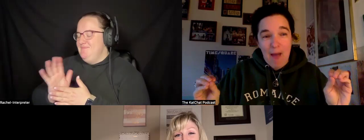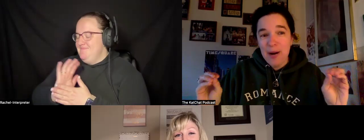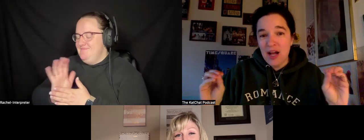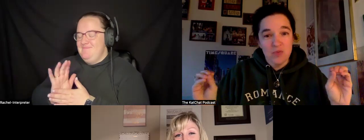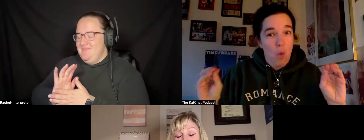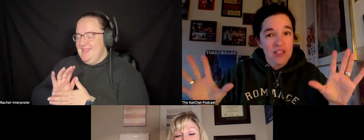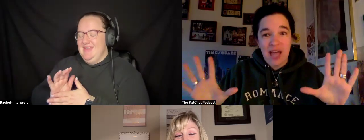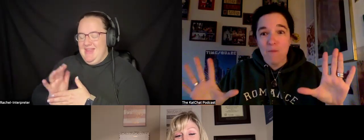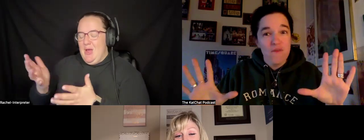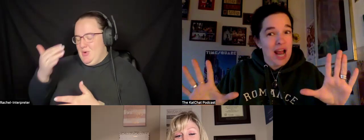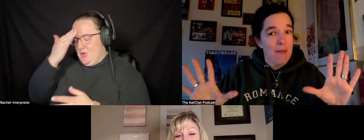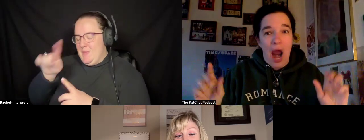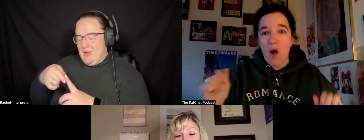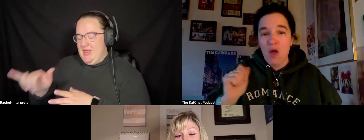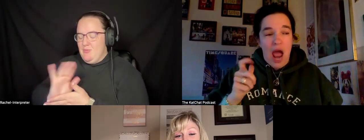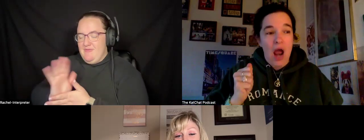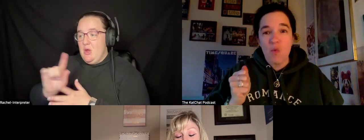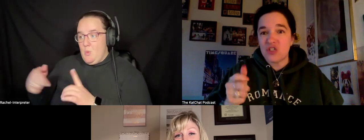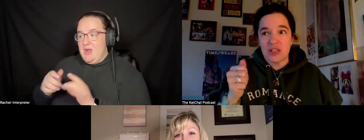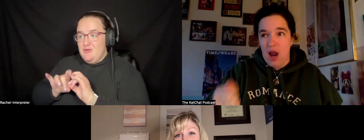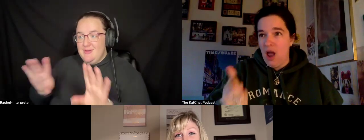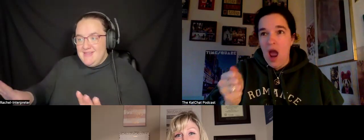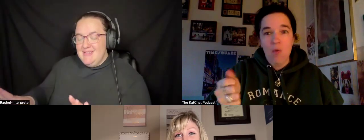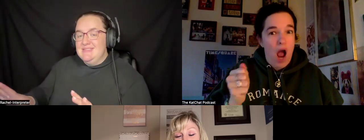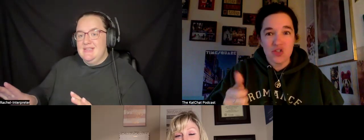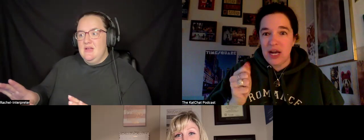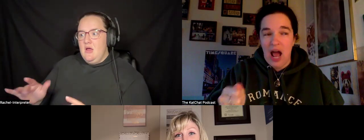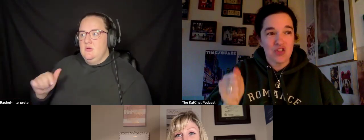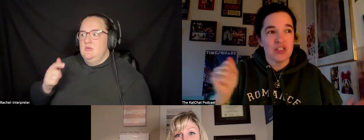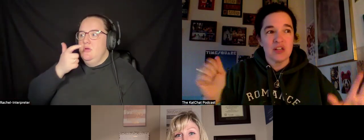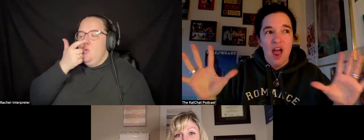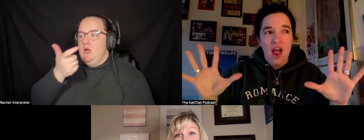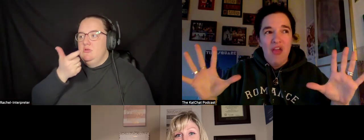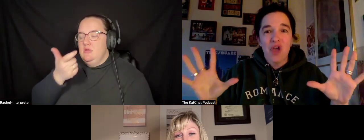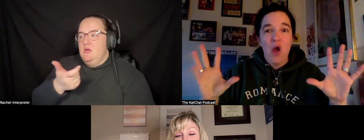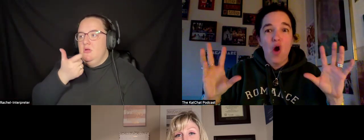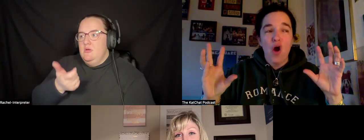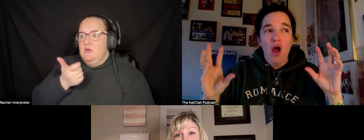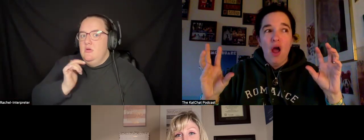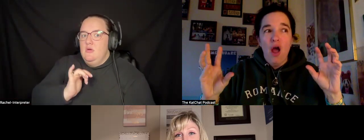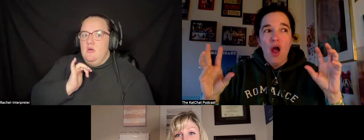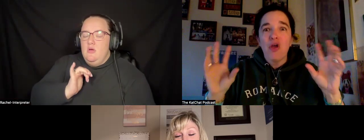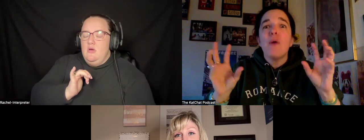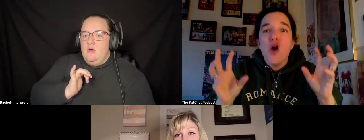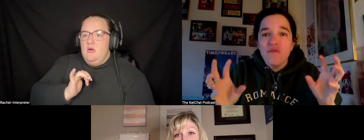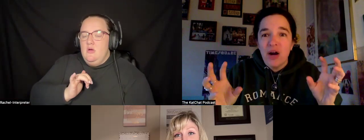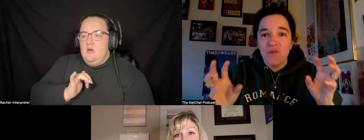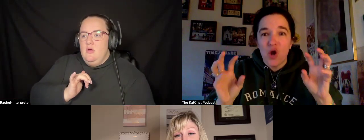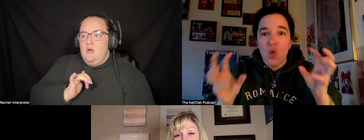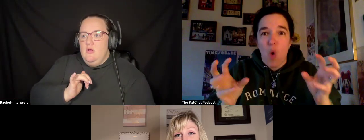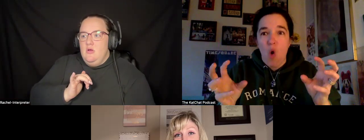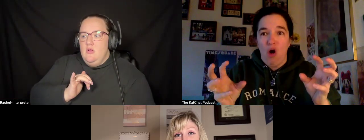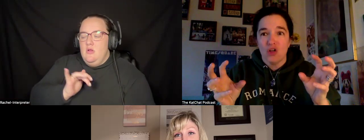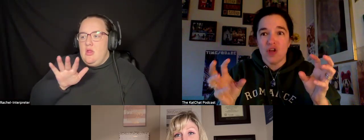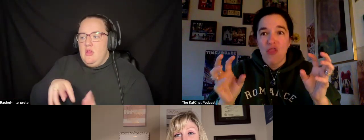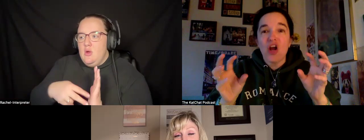movie. Because once that movie came out, I was just like, I'm watching it. I should, they're they're perfect for